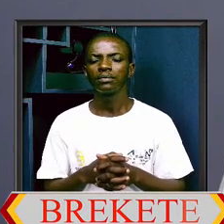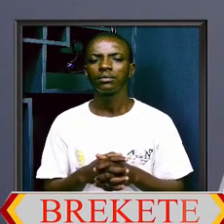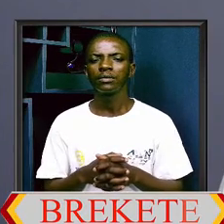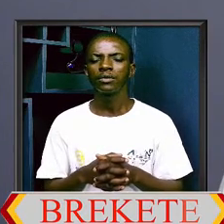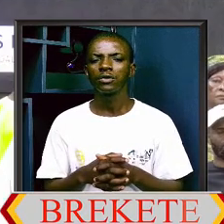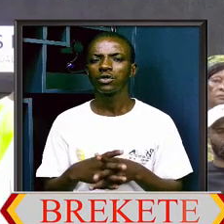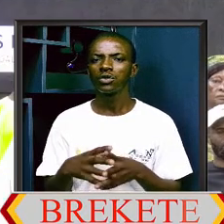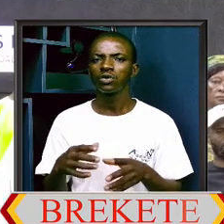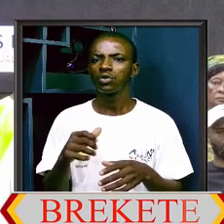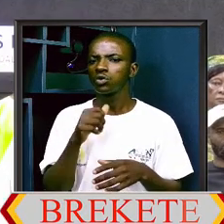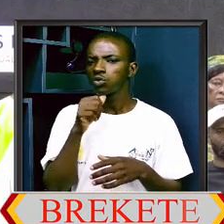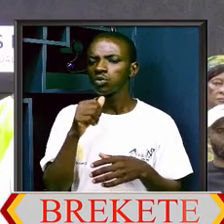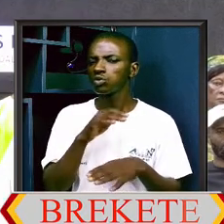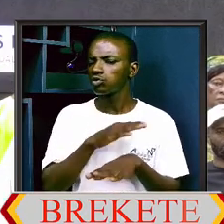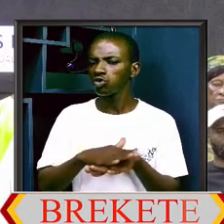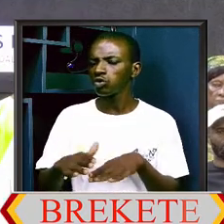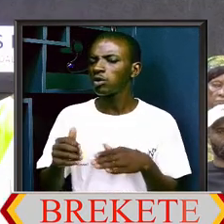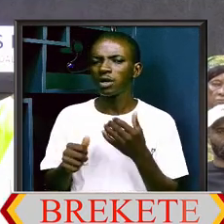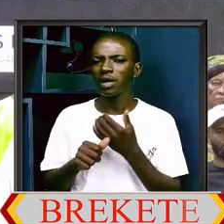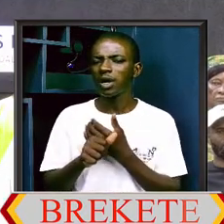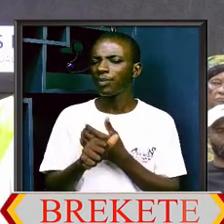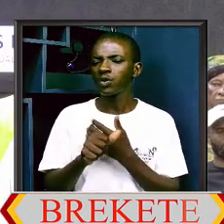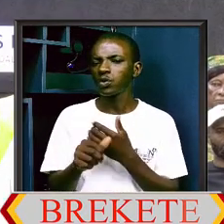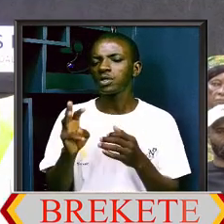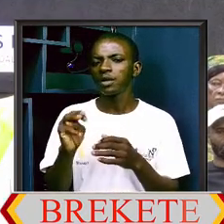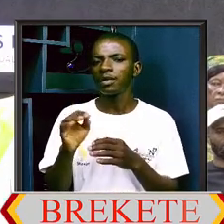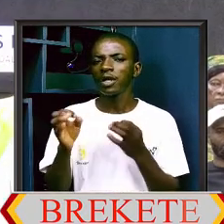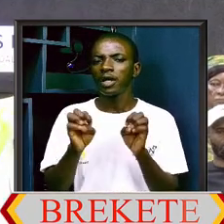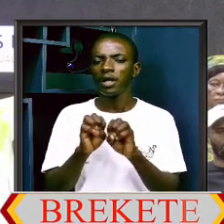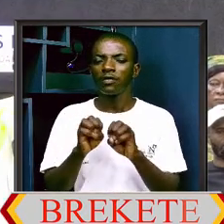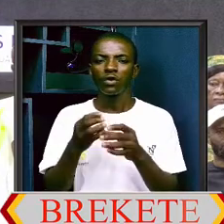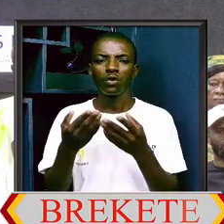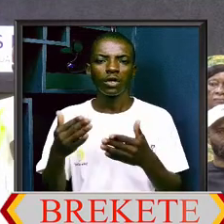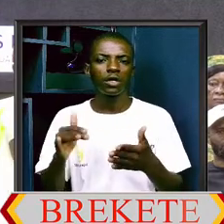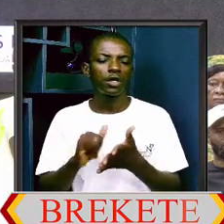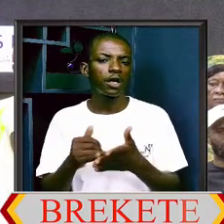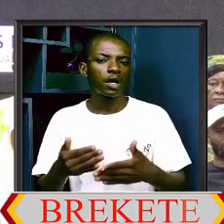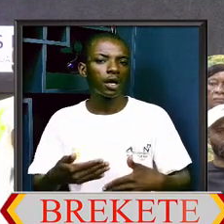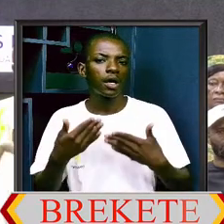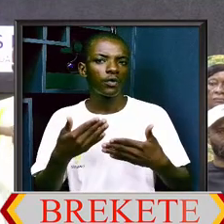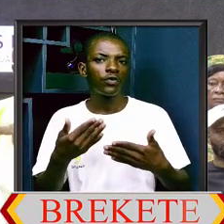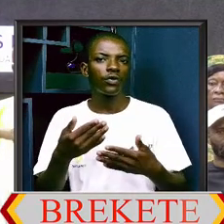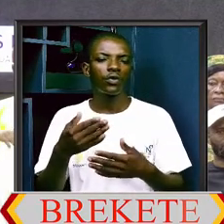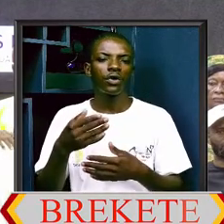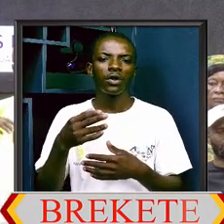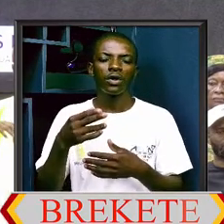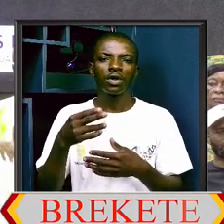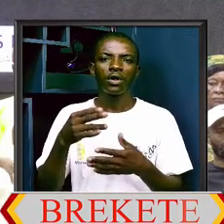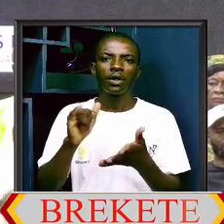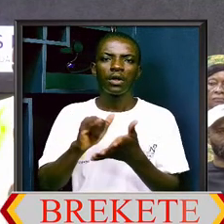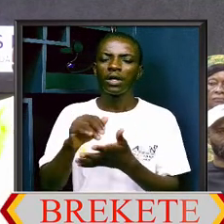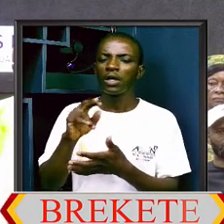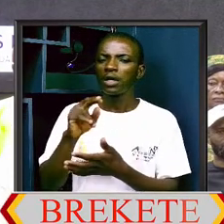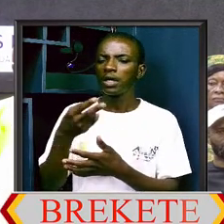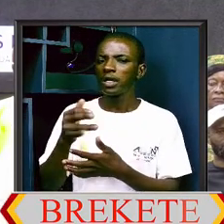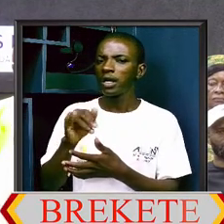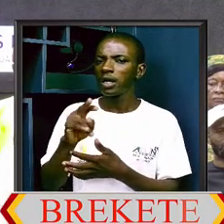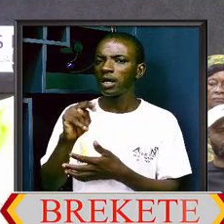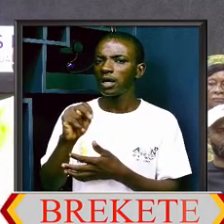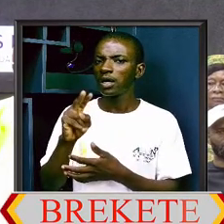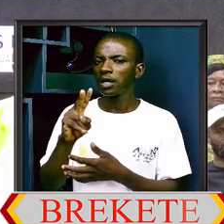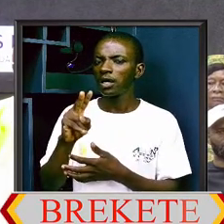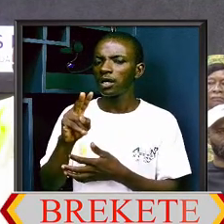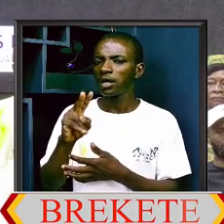normal know they abuse them even the ones where they happy they do them they are naive now ignorance to